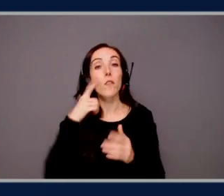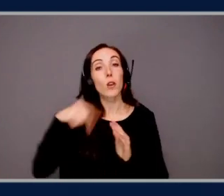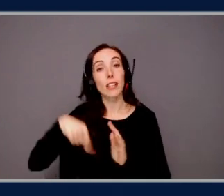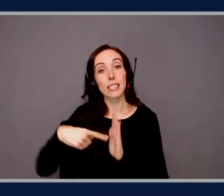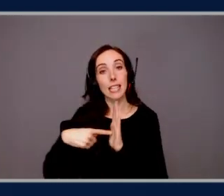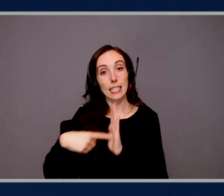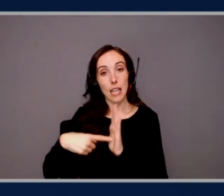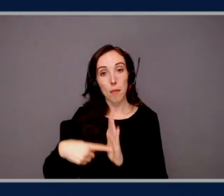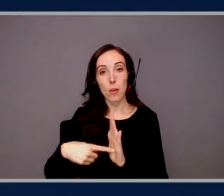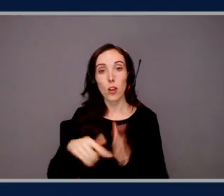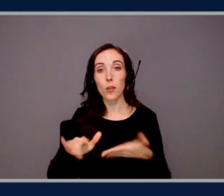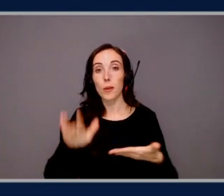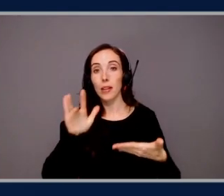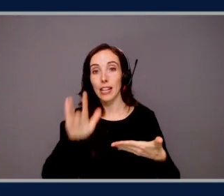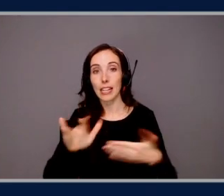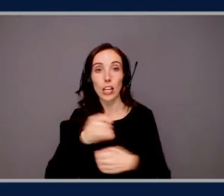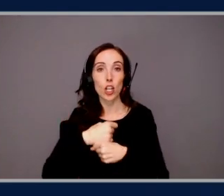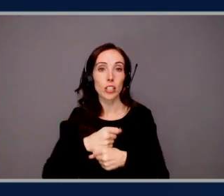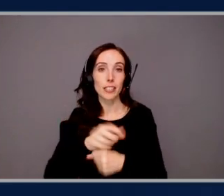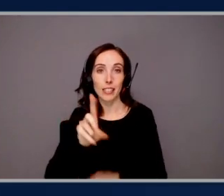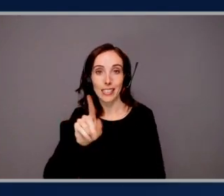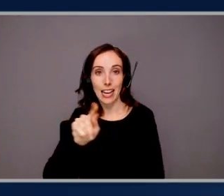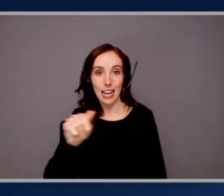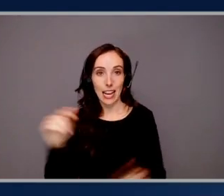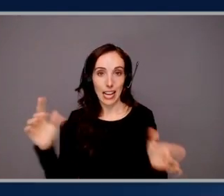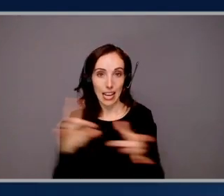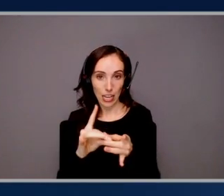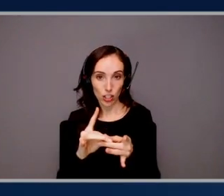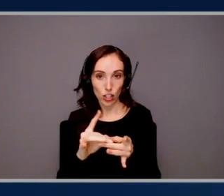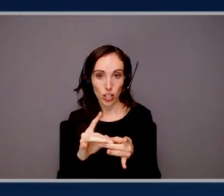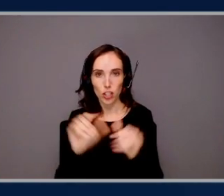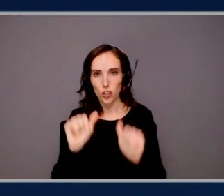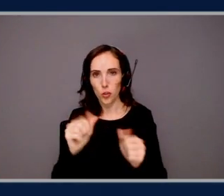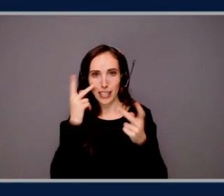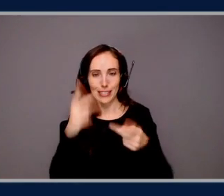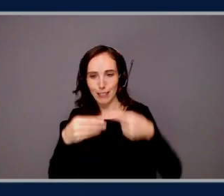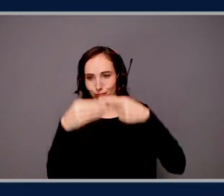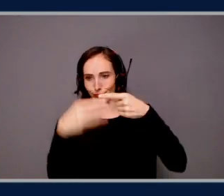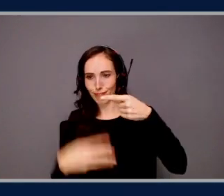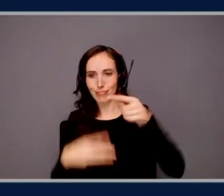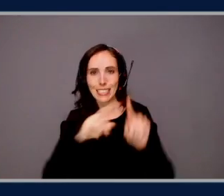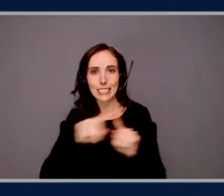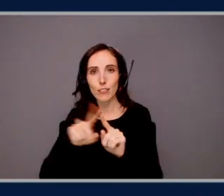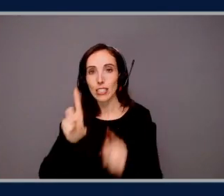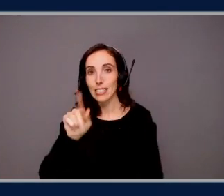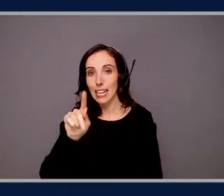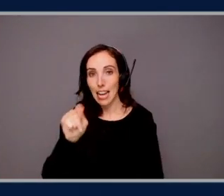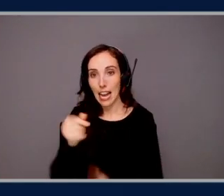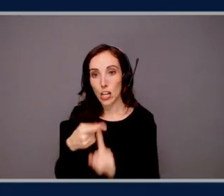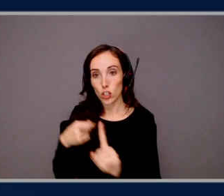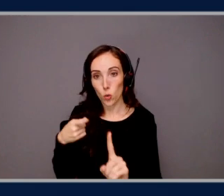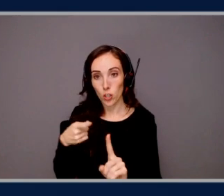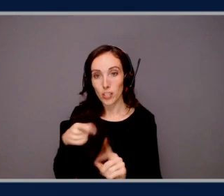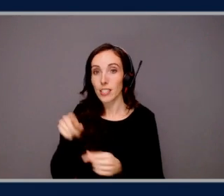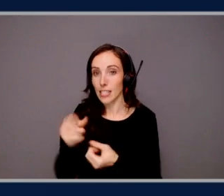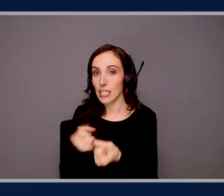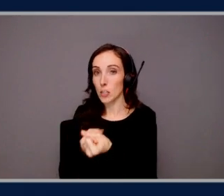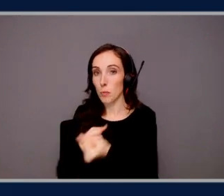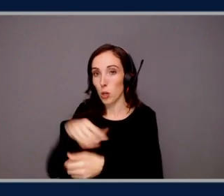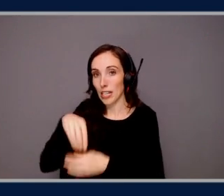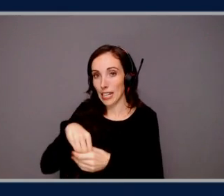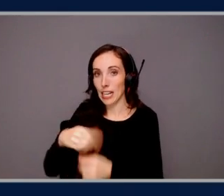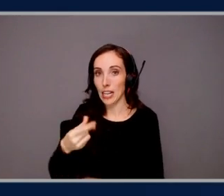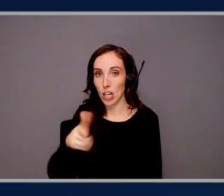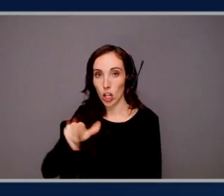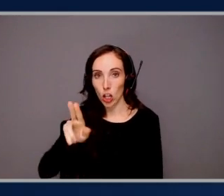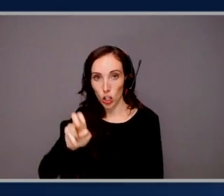can create data connection, and you'll see a whole range of data sources that are already supported. This is actually supported in Glue. Many of these support in Glue. We're